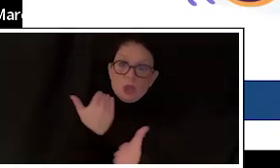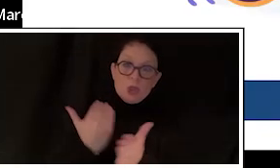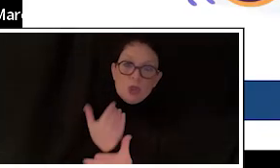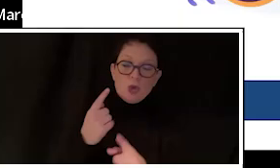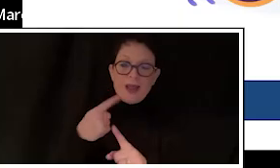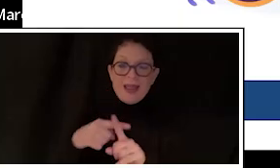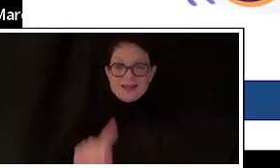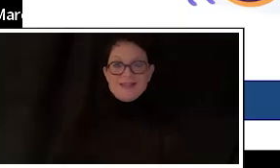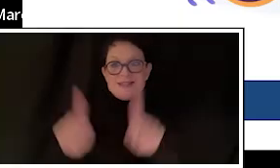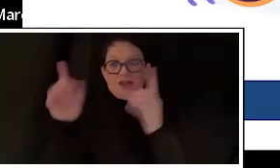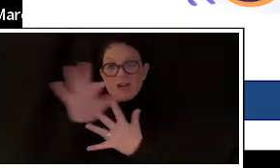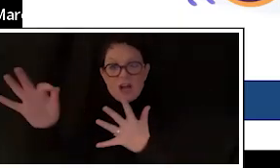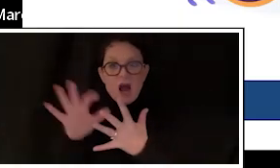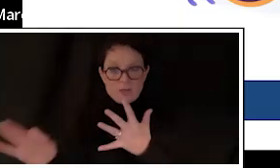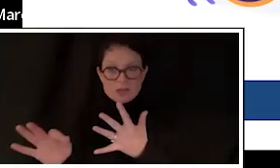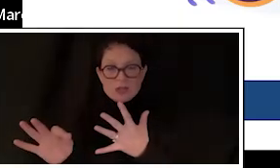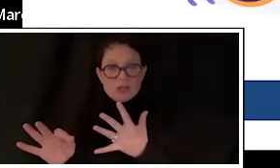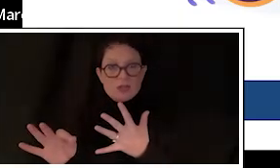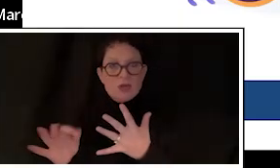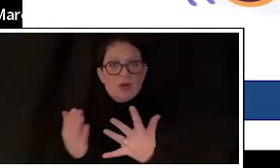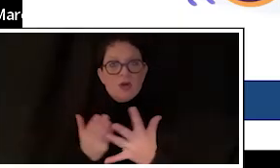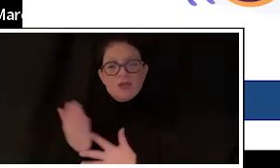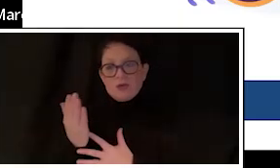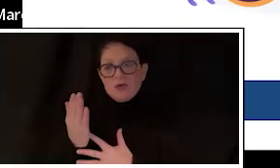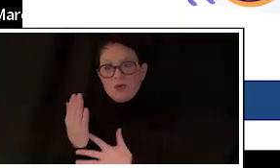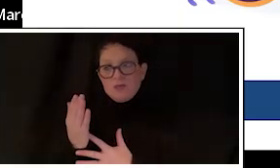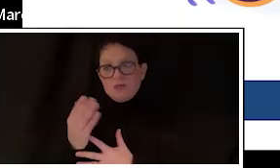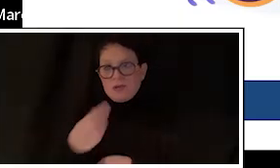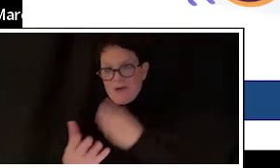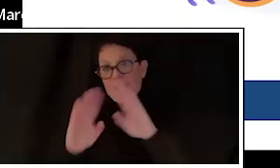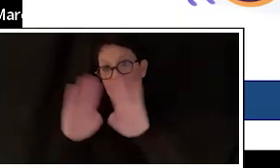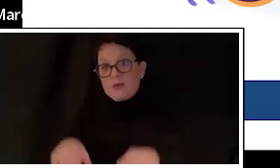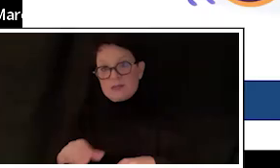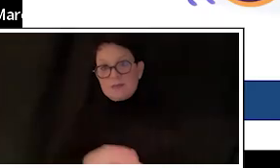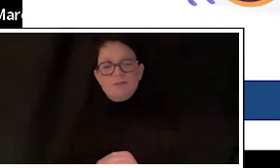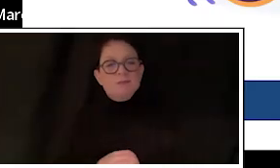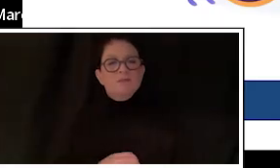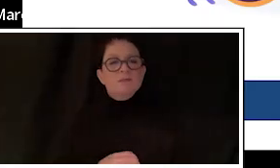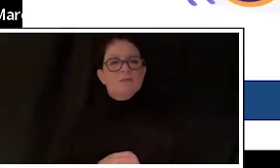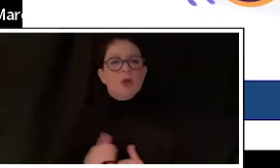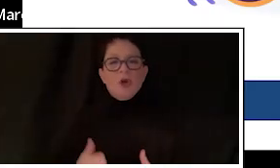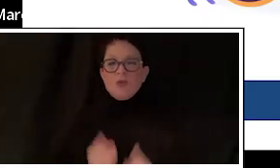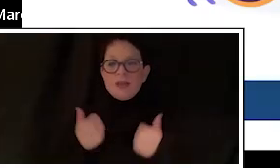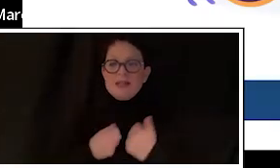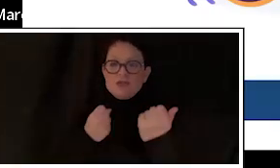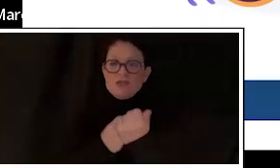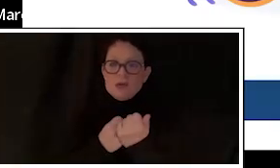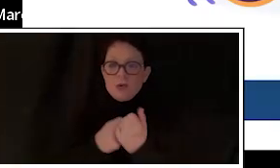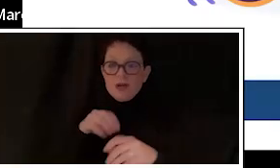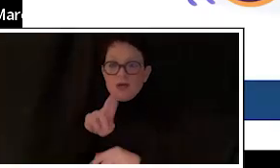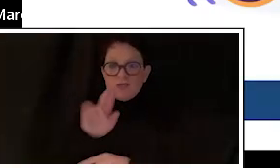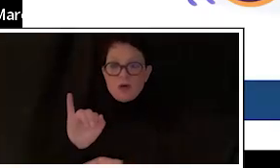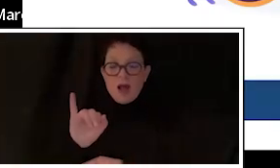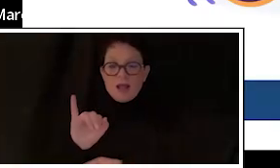and different options through some of these houses as well. And the residential supports in Rhode Island